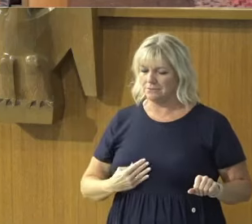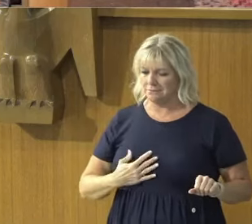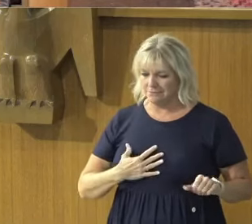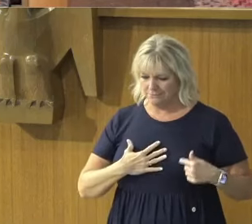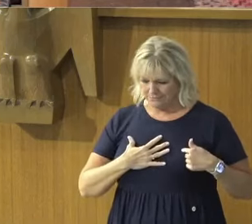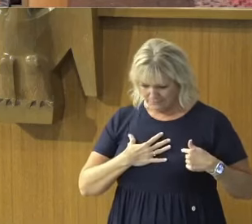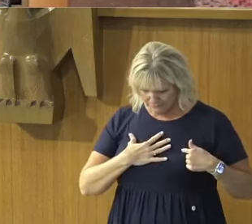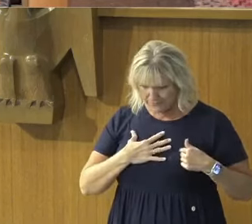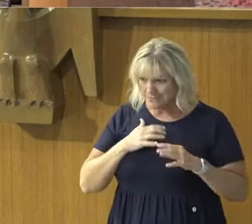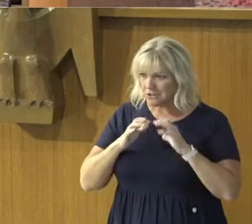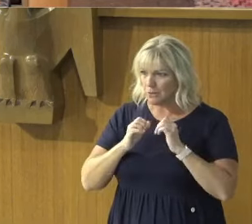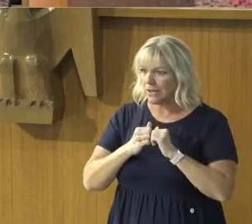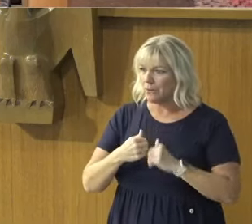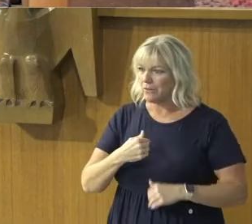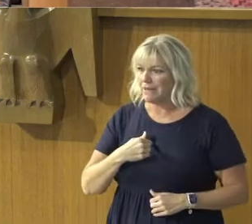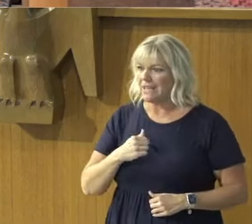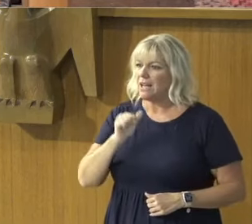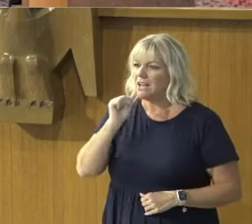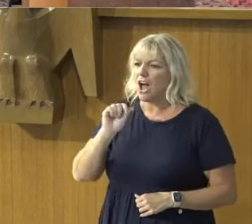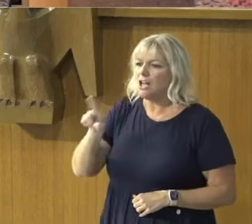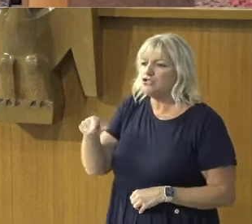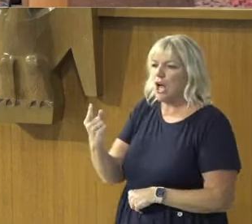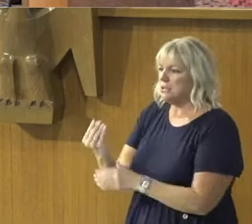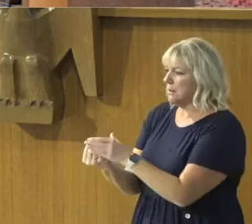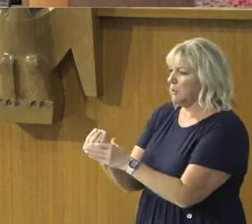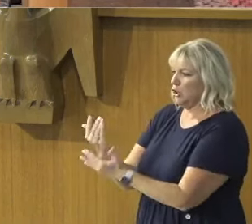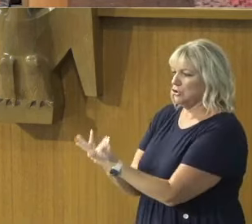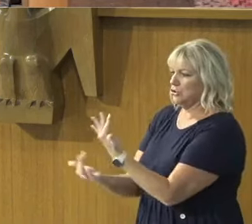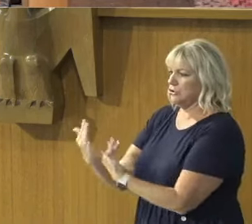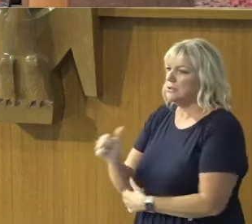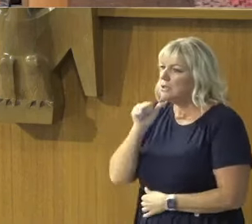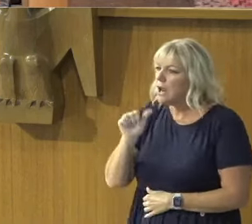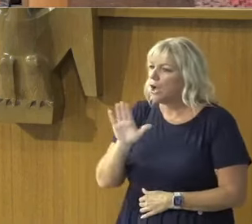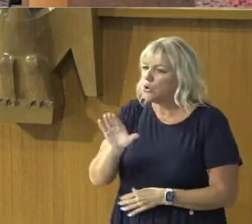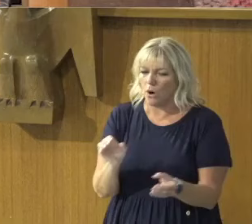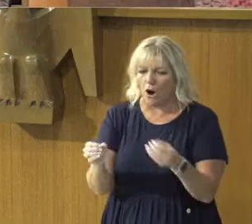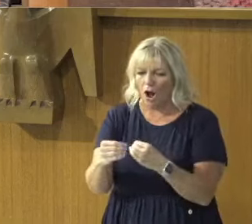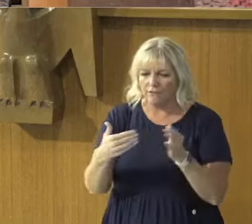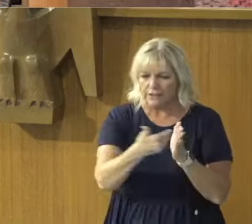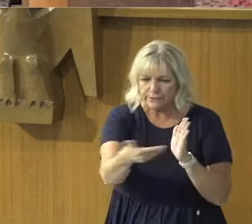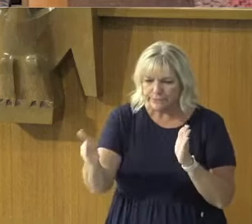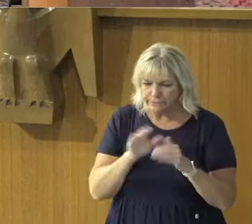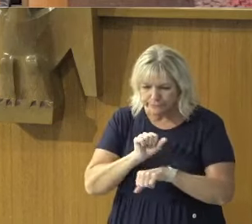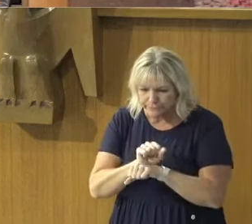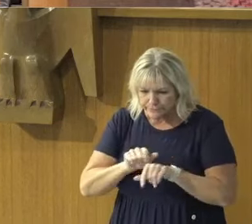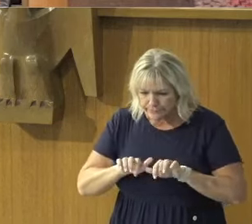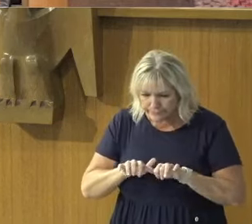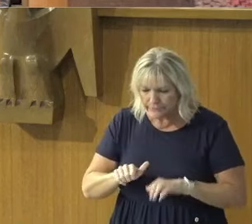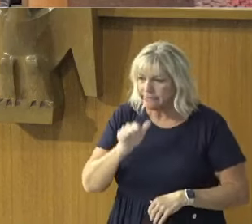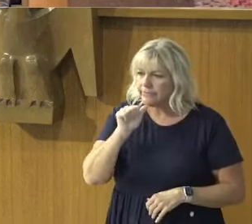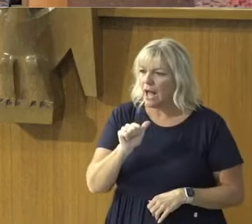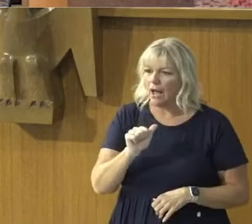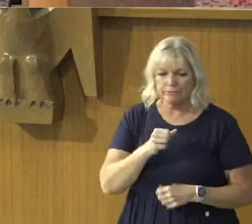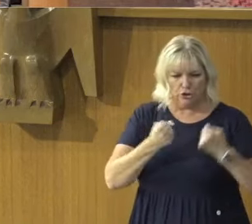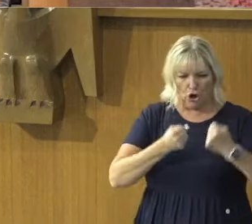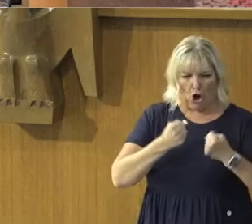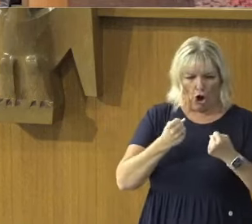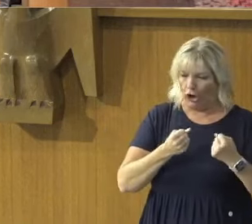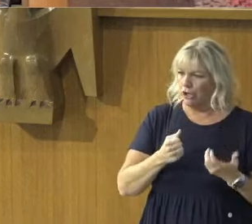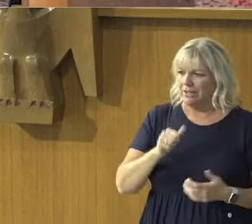a burning bush. It's never just an office cubicle or a minivan. It's never just a garden that needs